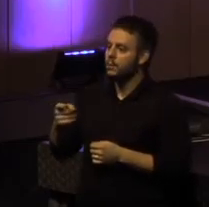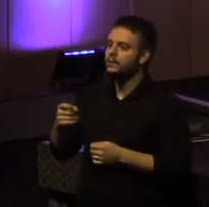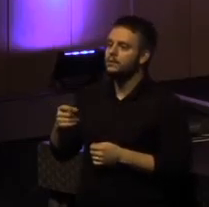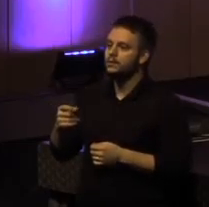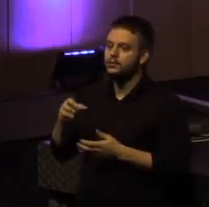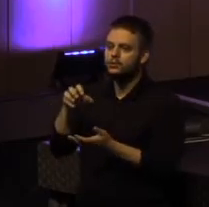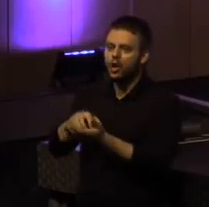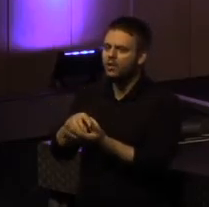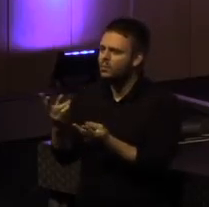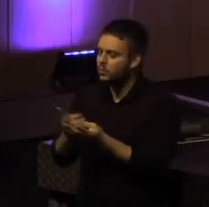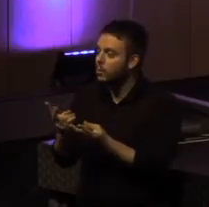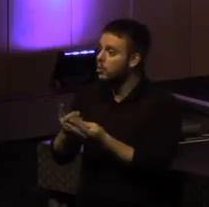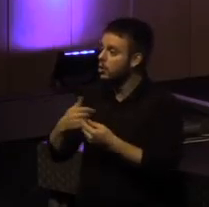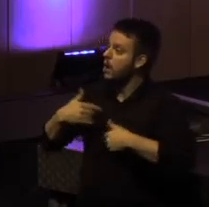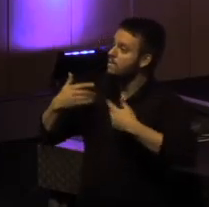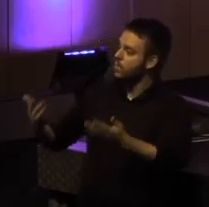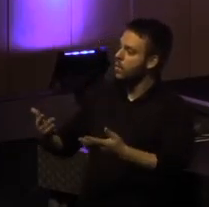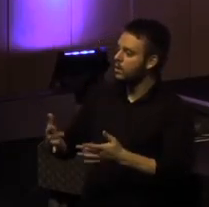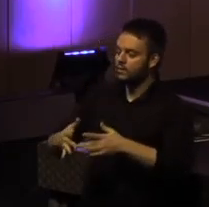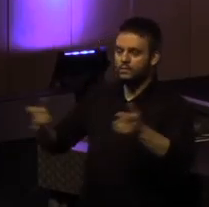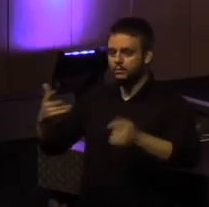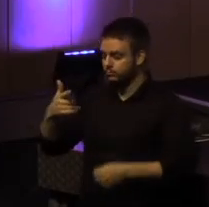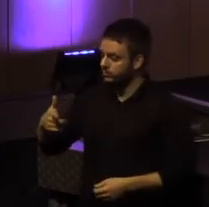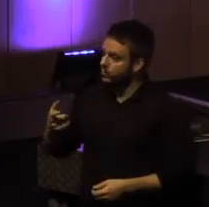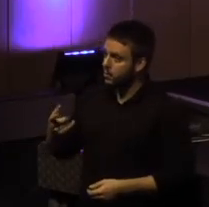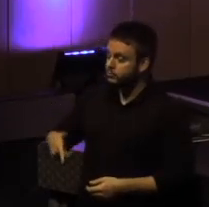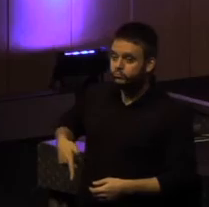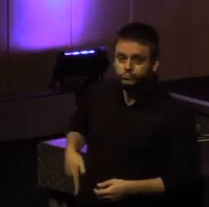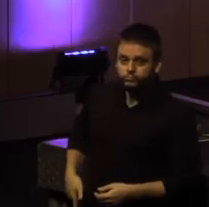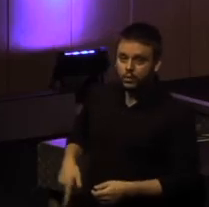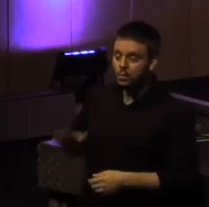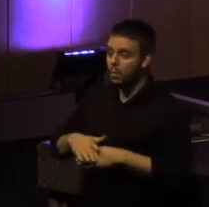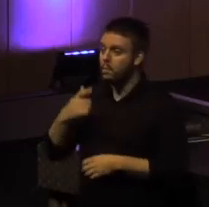is that a yes or no? He does not respond.